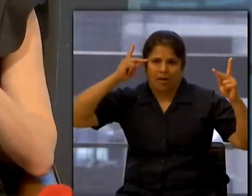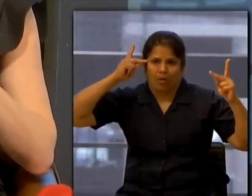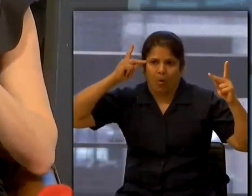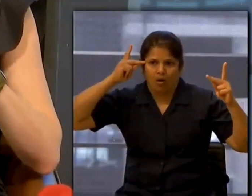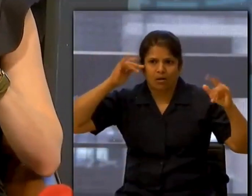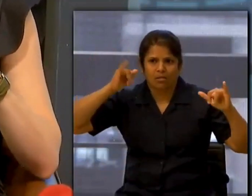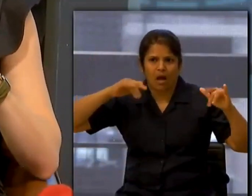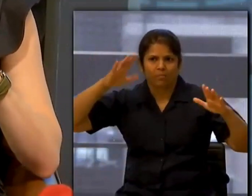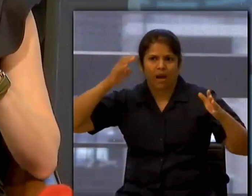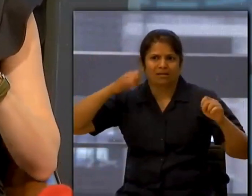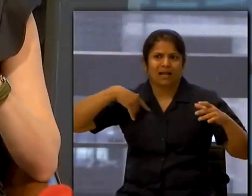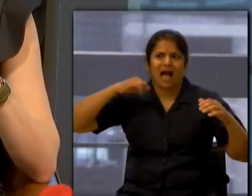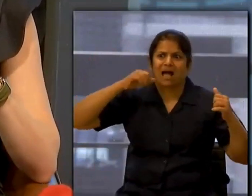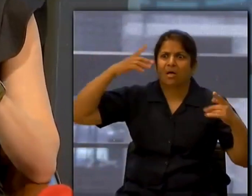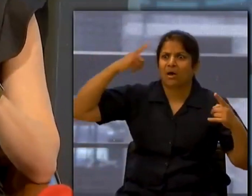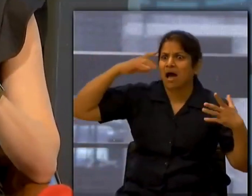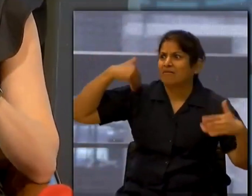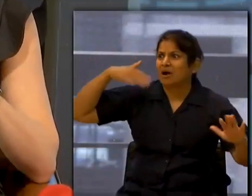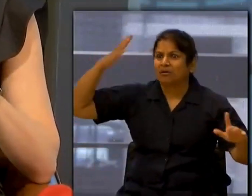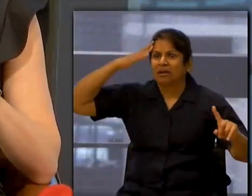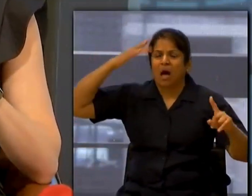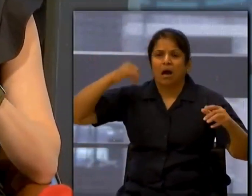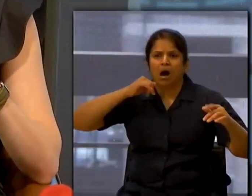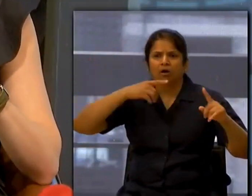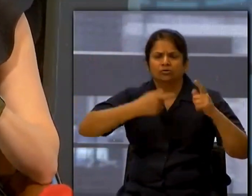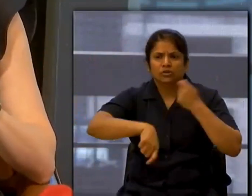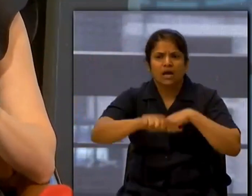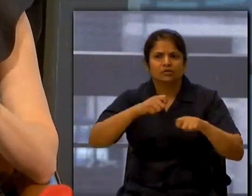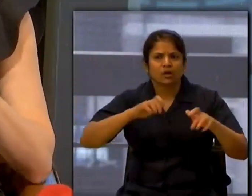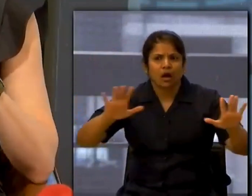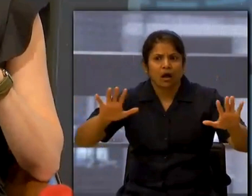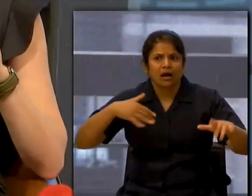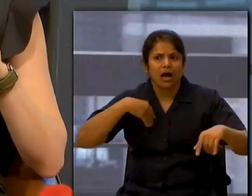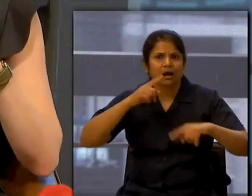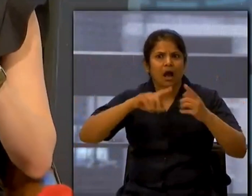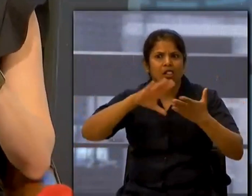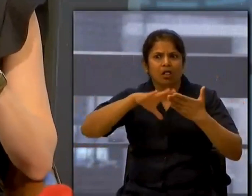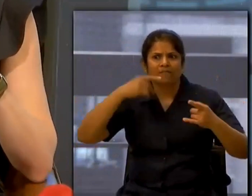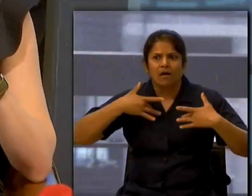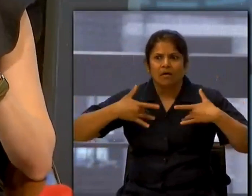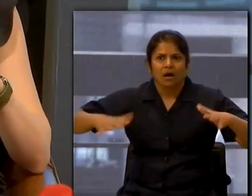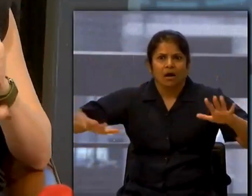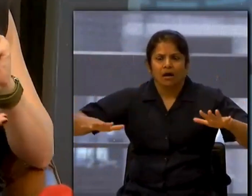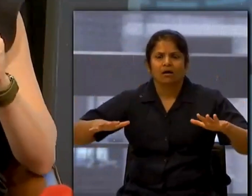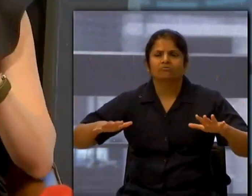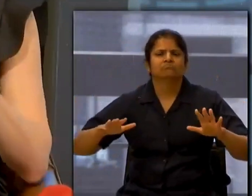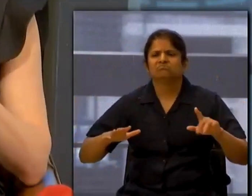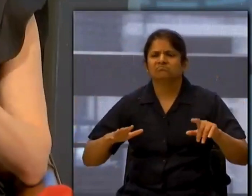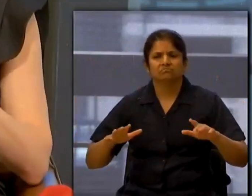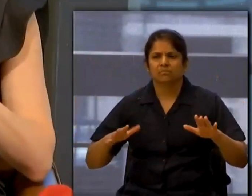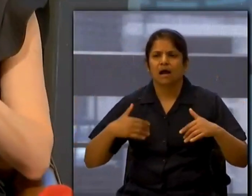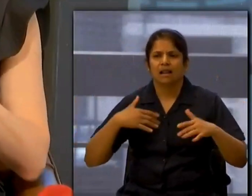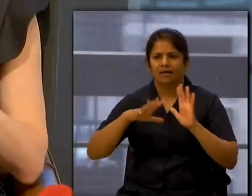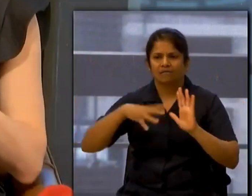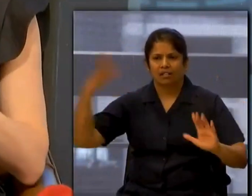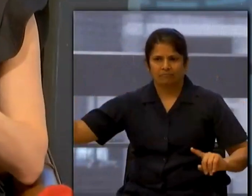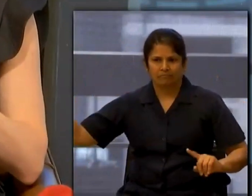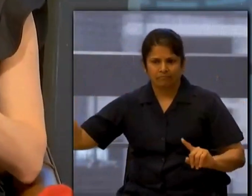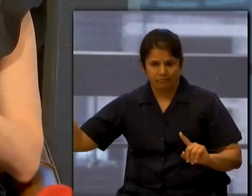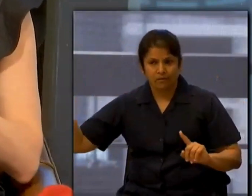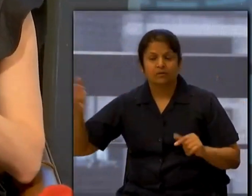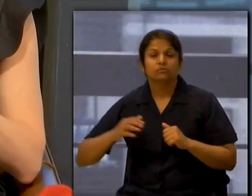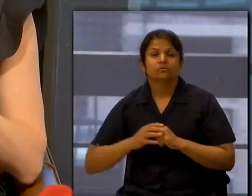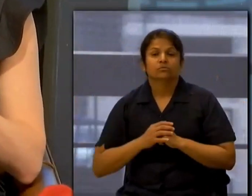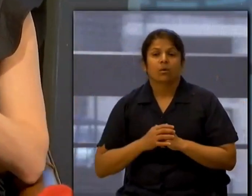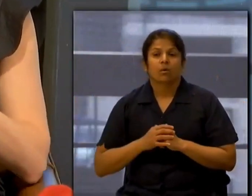about the world. I'm uncomfortable, I can't learn, I can't handle this, I have to go home. And in their trainings, they talk about we need to stay in the zone of